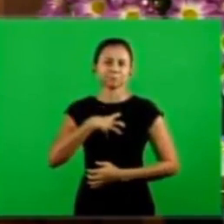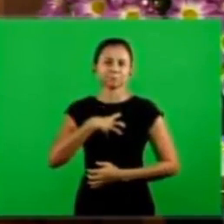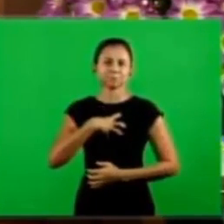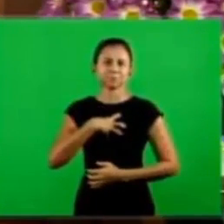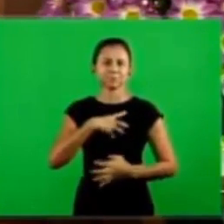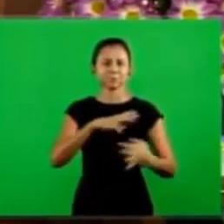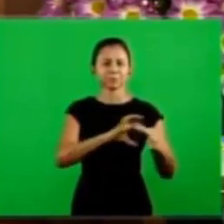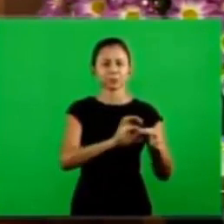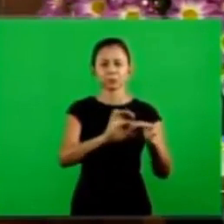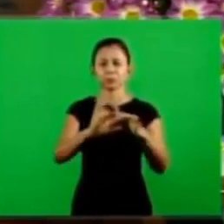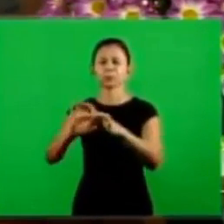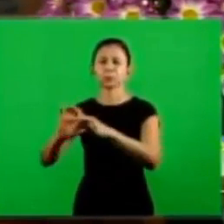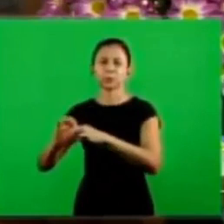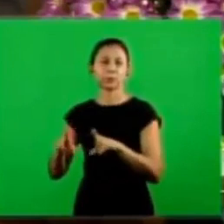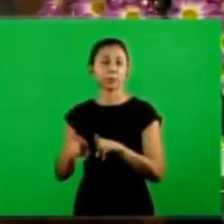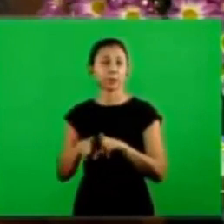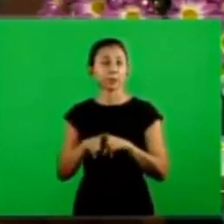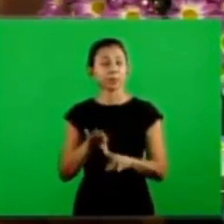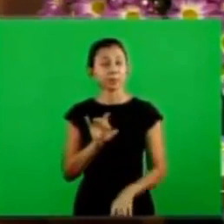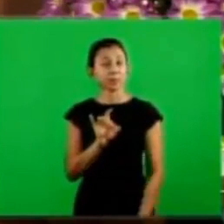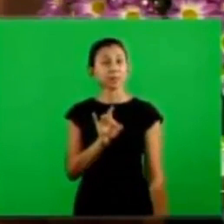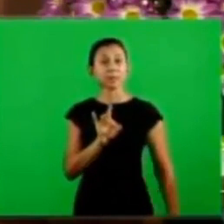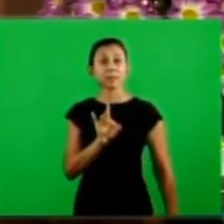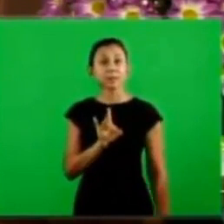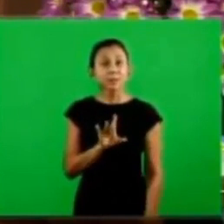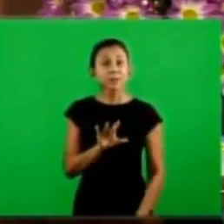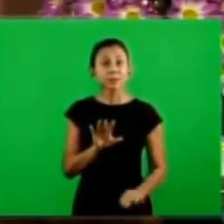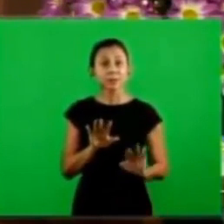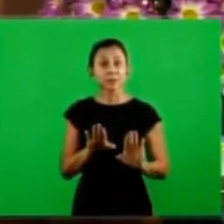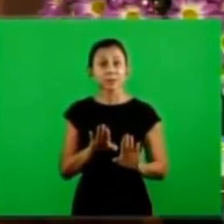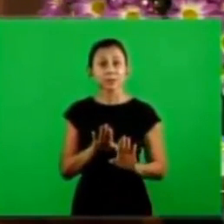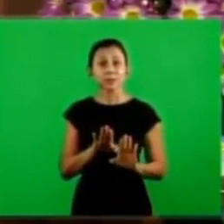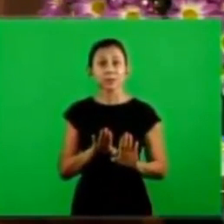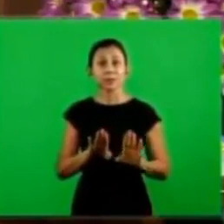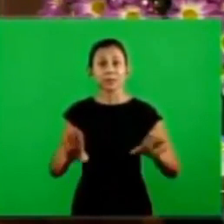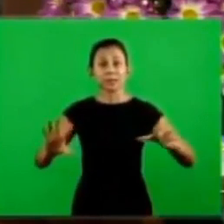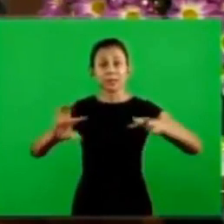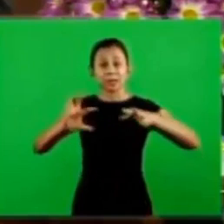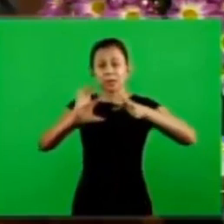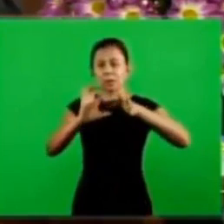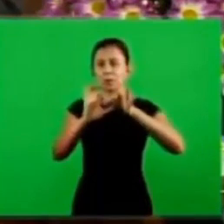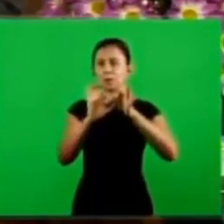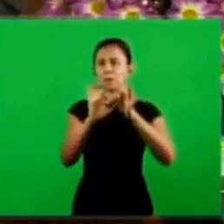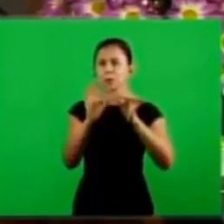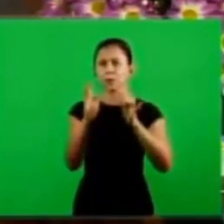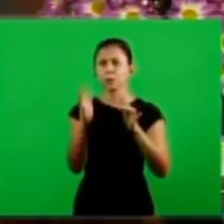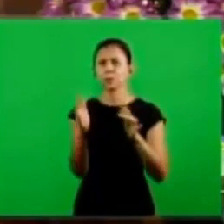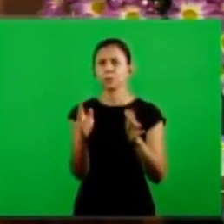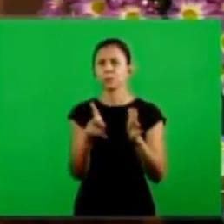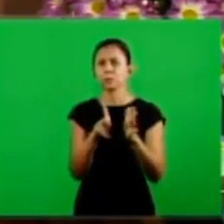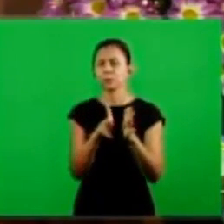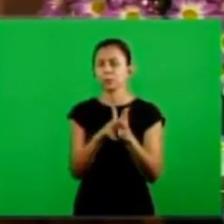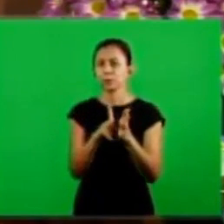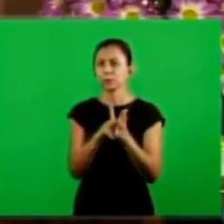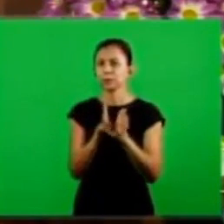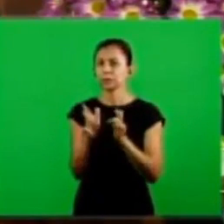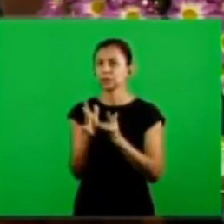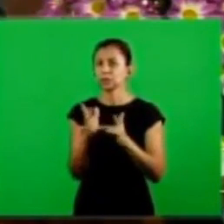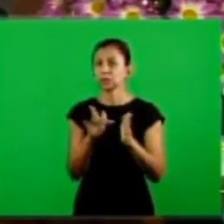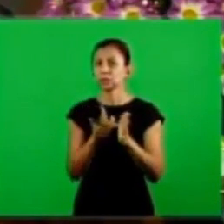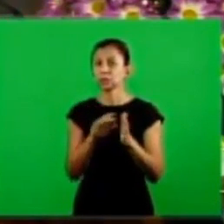There is a fellowship of feelings, like a communion. But this fellowship,